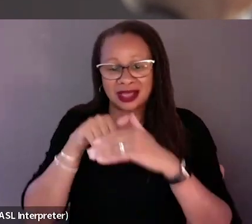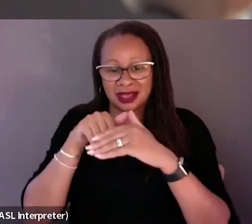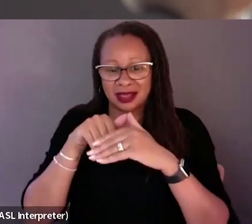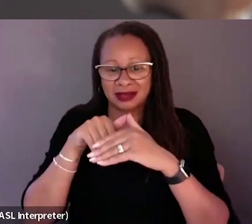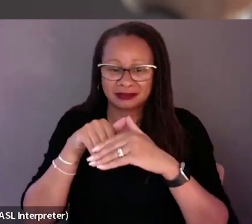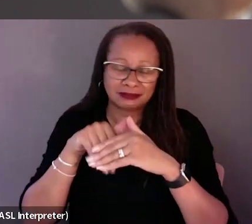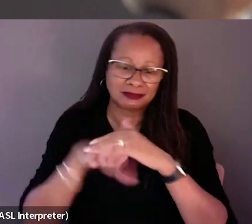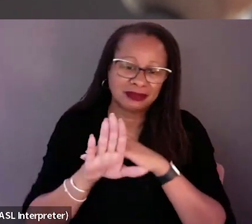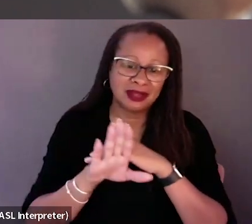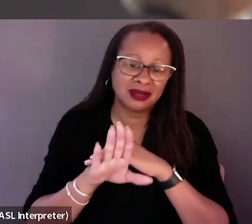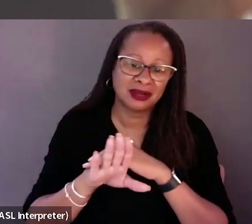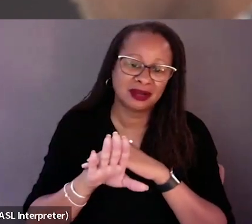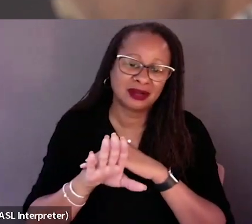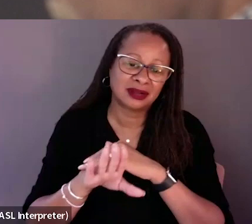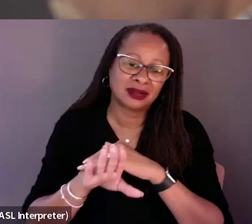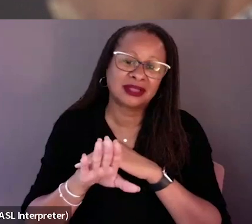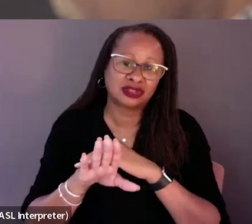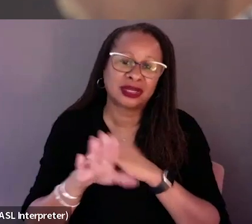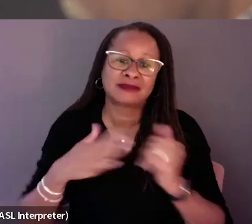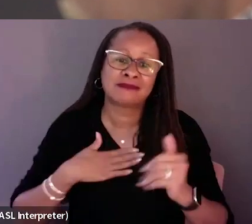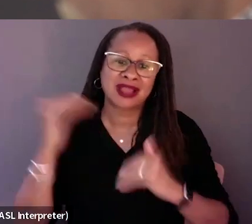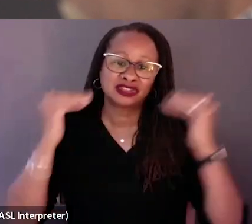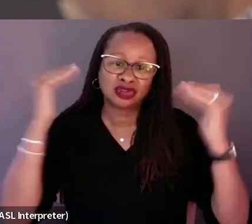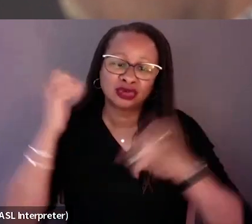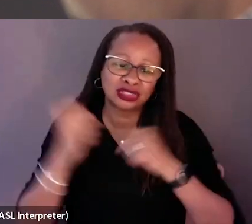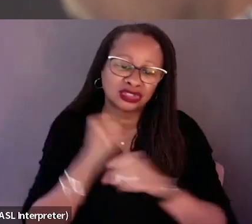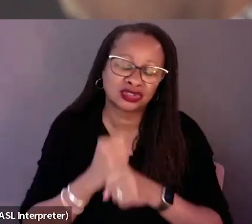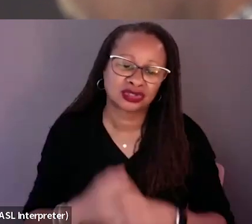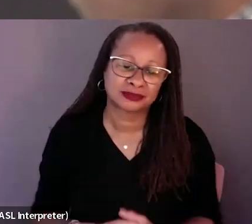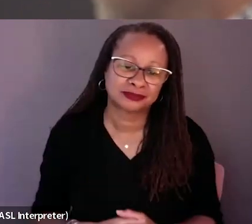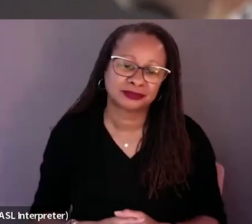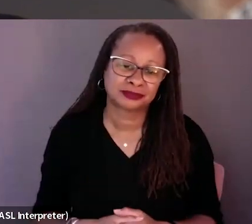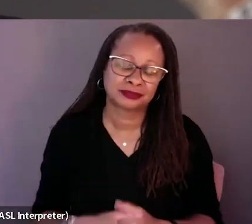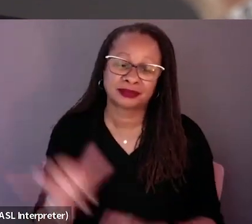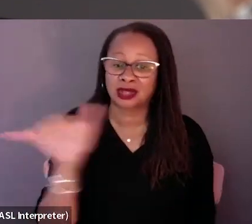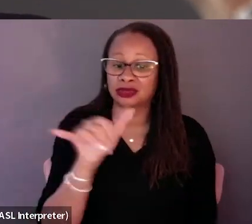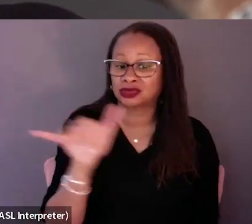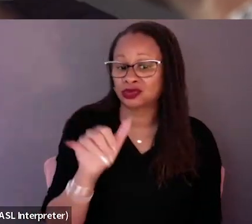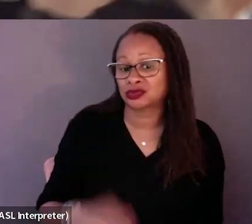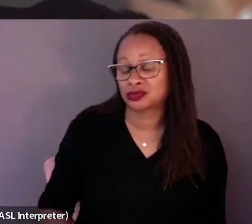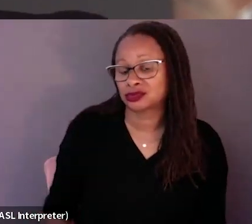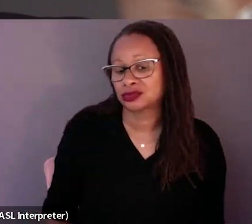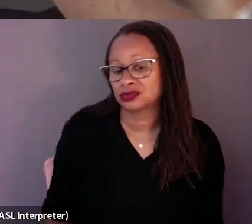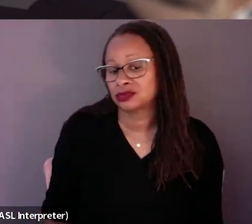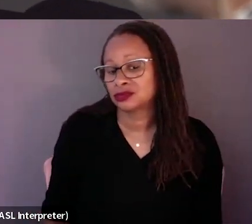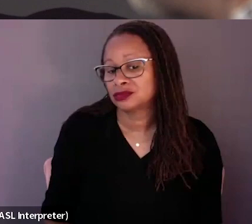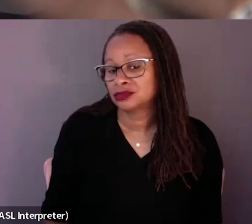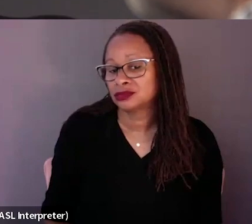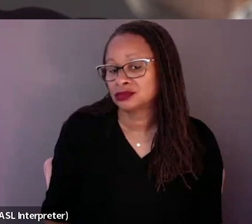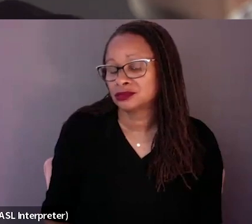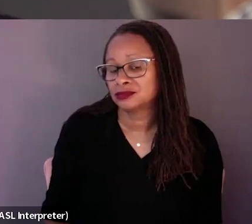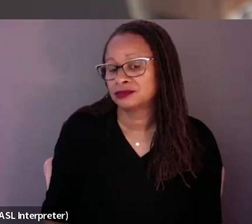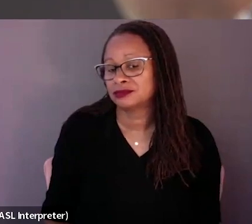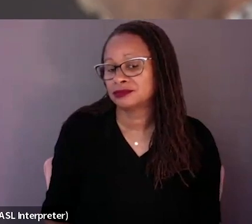maybe a little bit of adulthood. And also, you know, it's like when there is like this